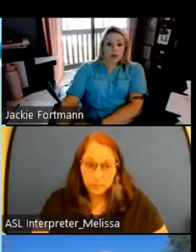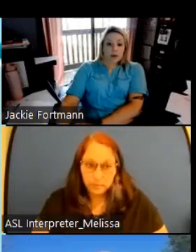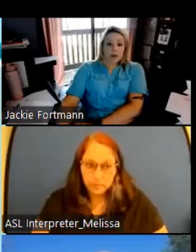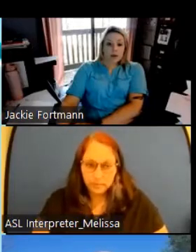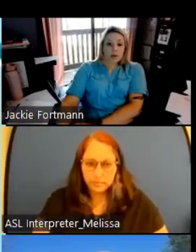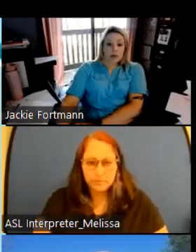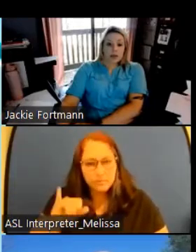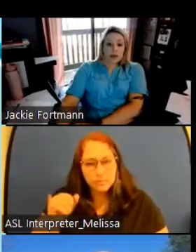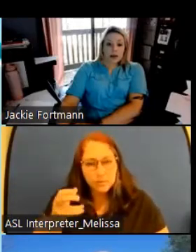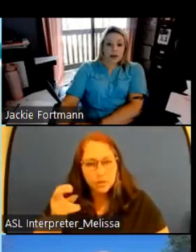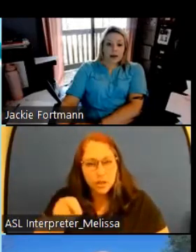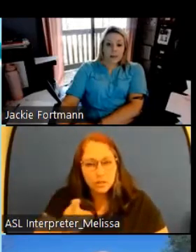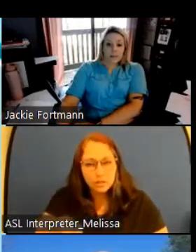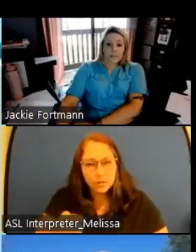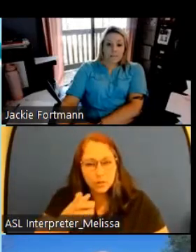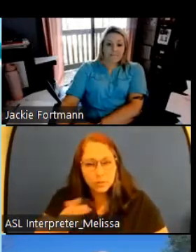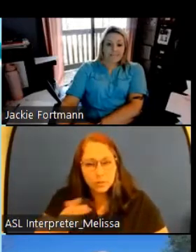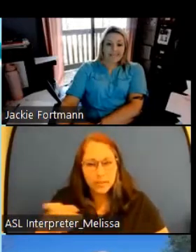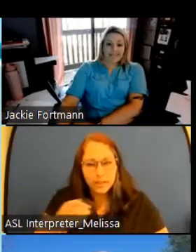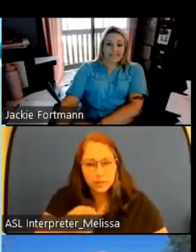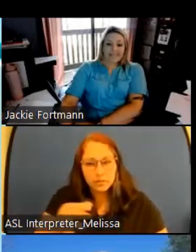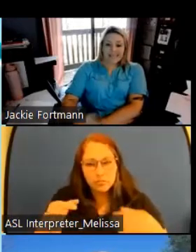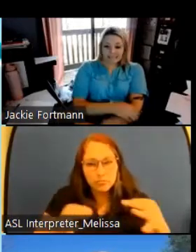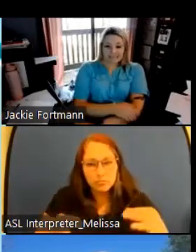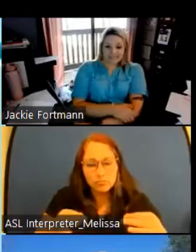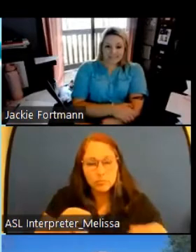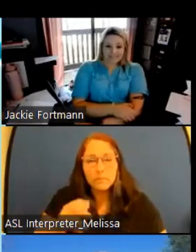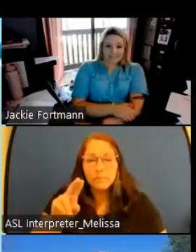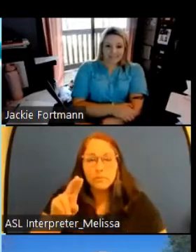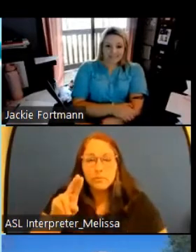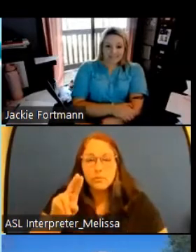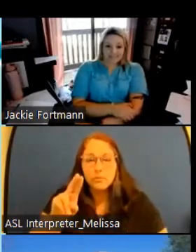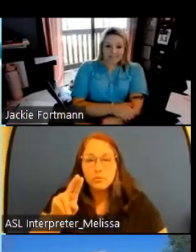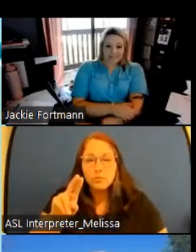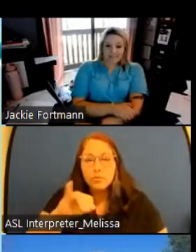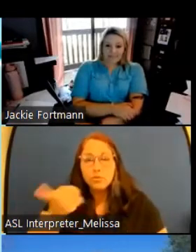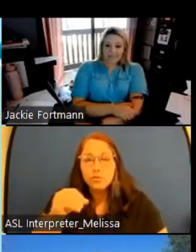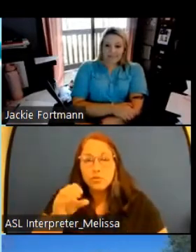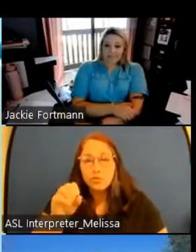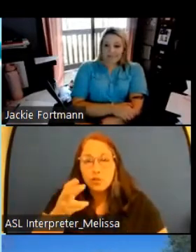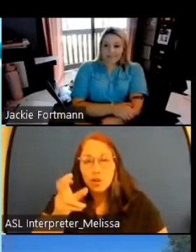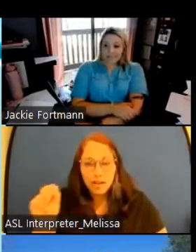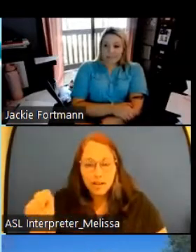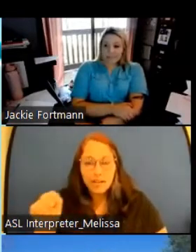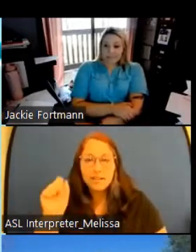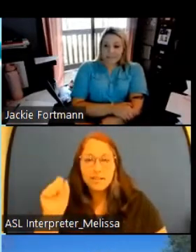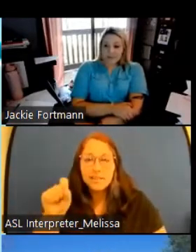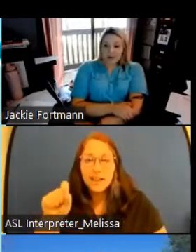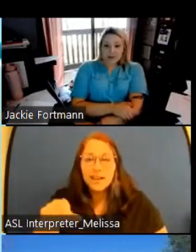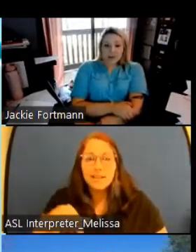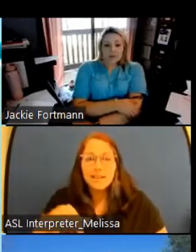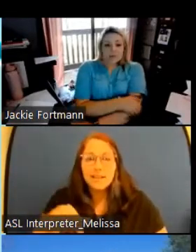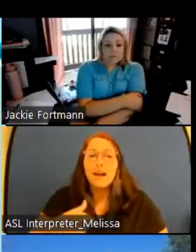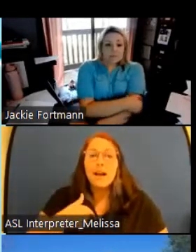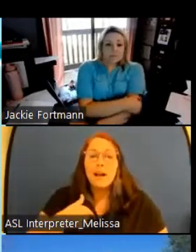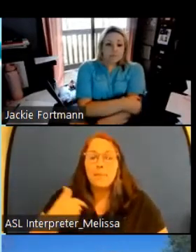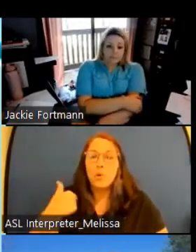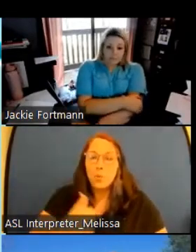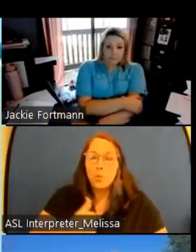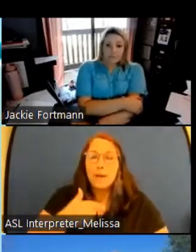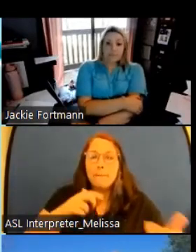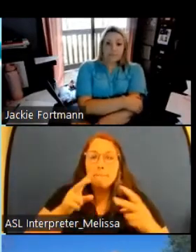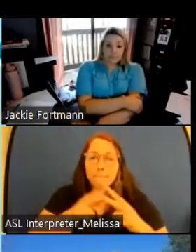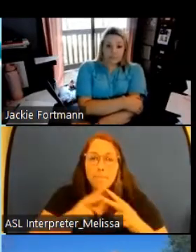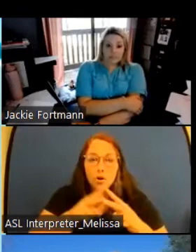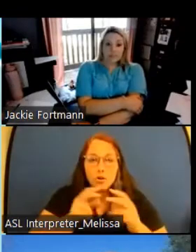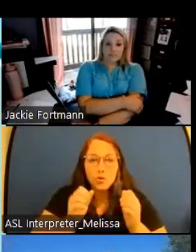Jonna, were you gonna go over this slide? Sure. As Jackie stated, we actually partner with Ability